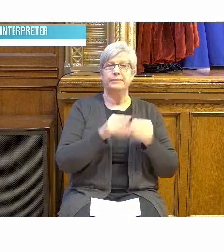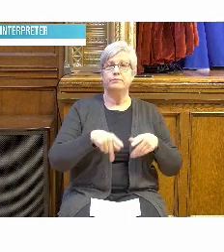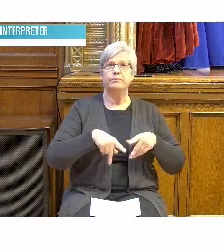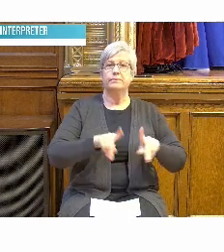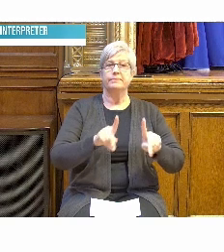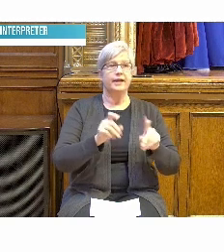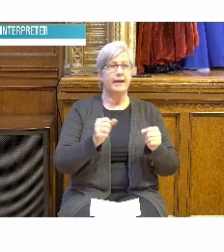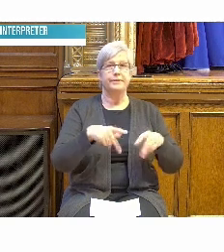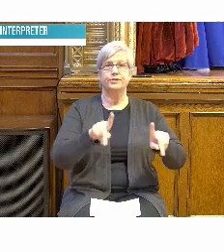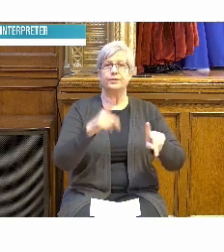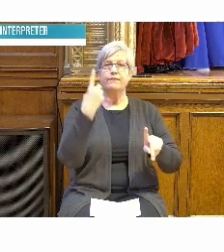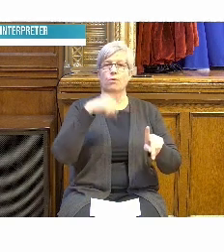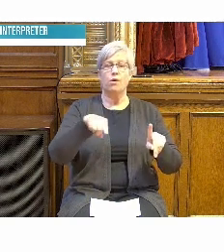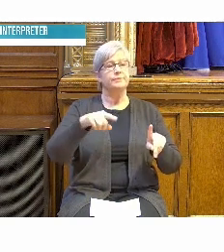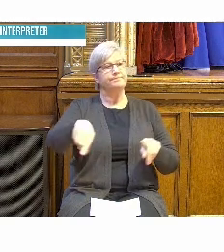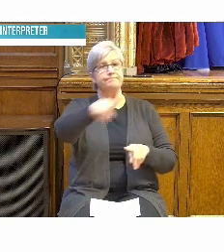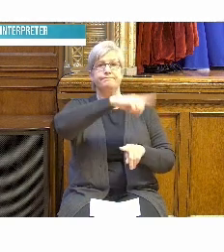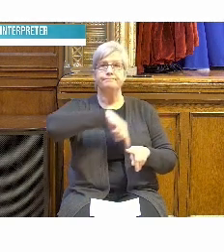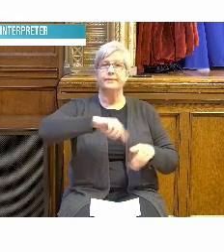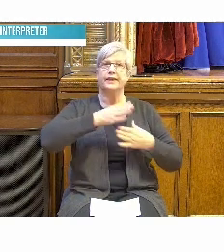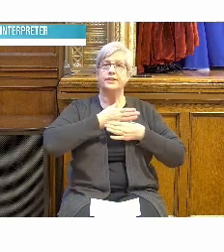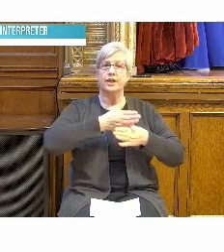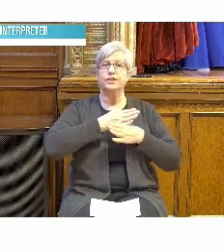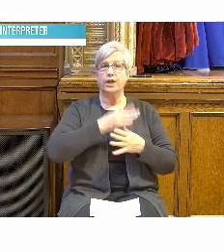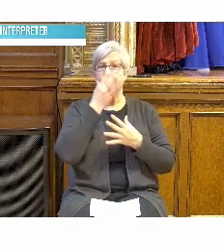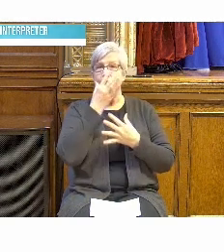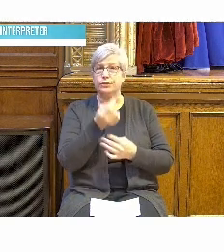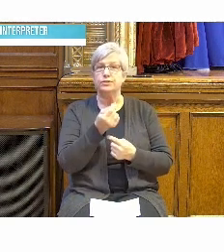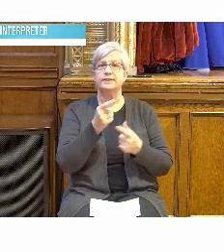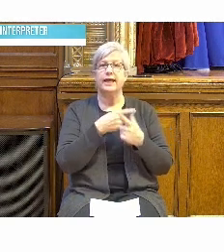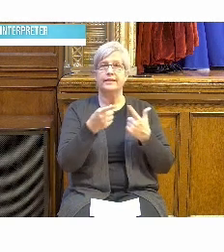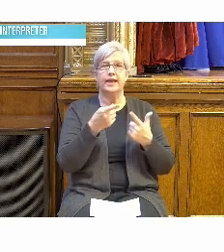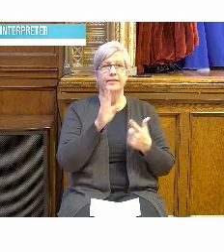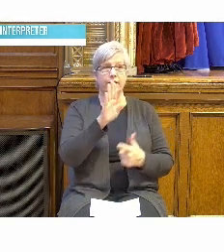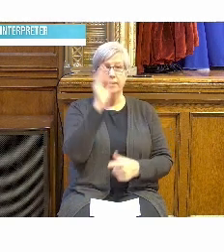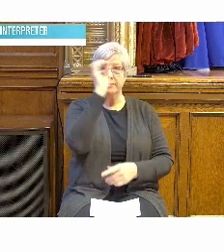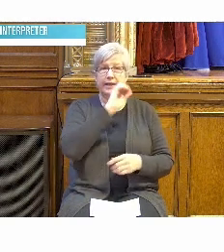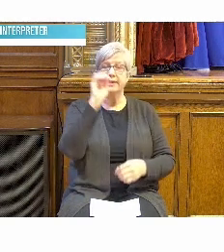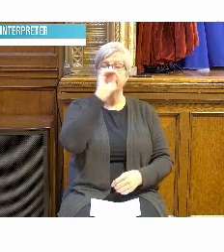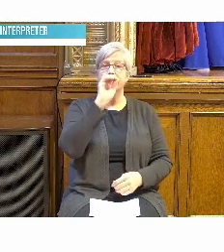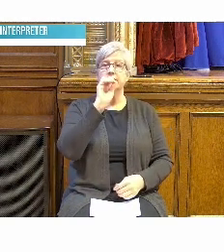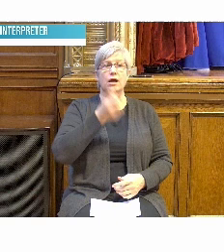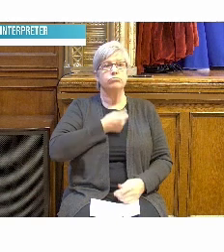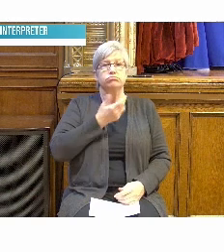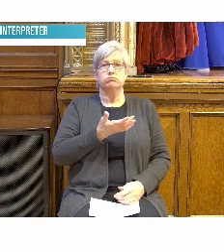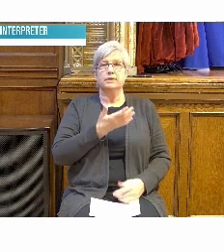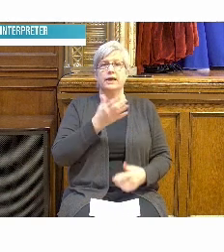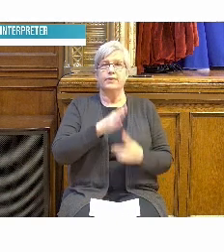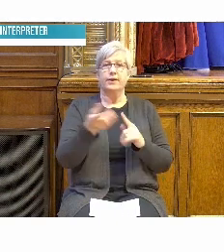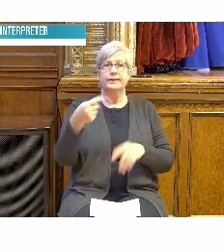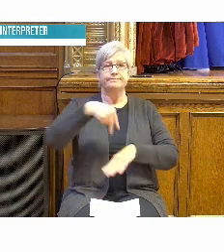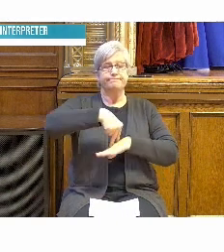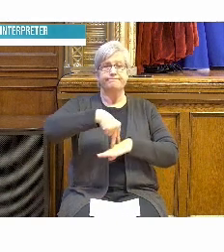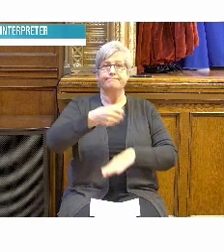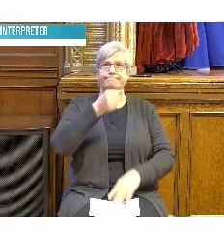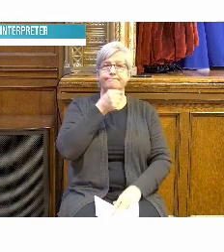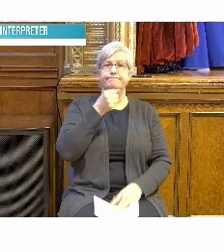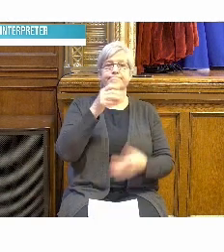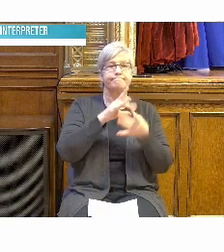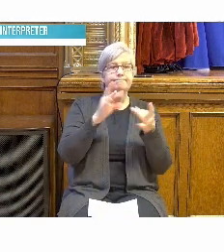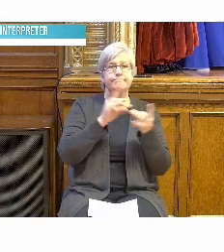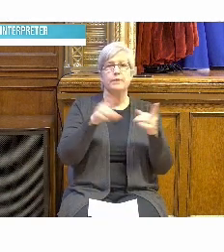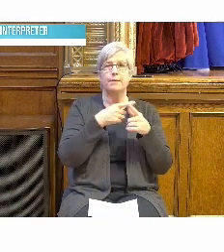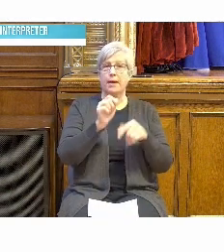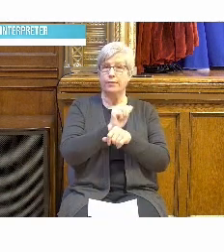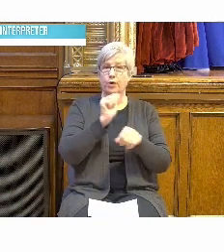for the community to share in their interest and lend their voice to providing testimony on topics related to the mission